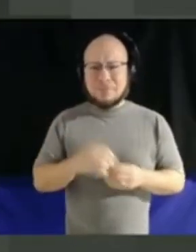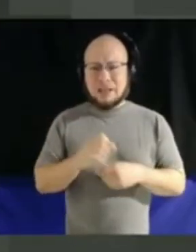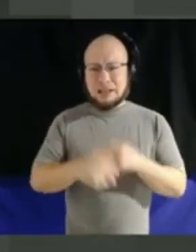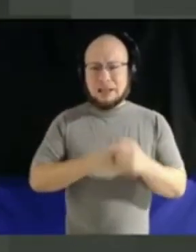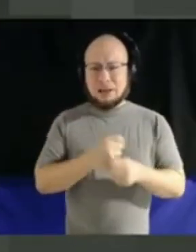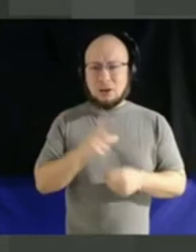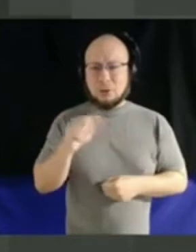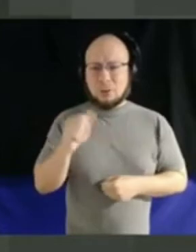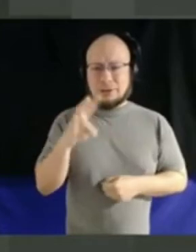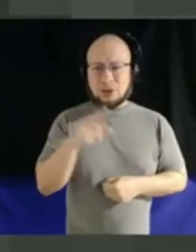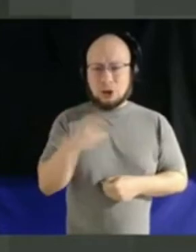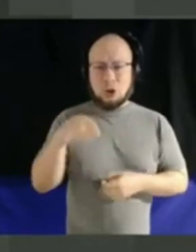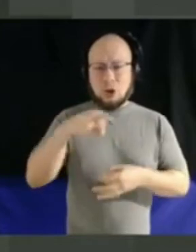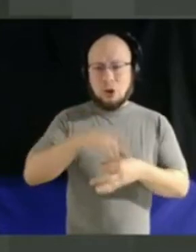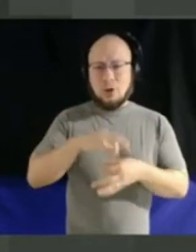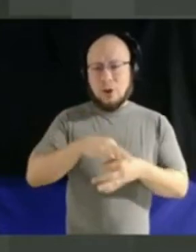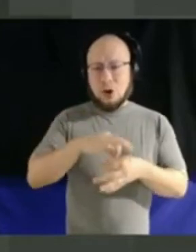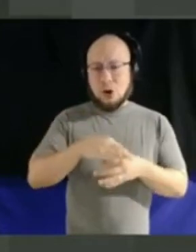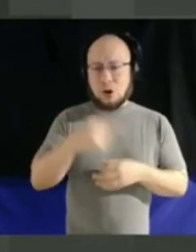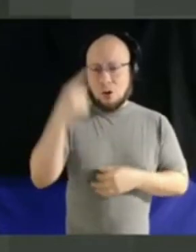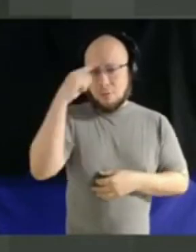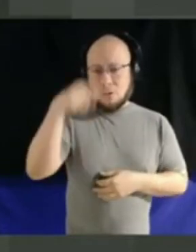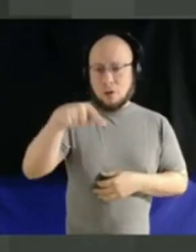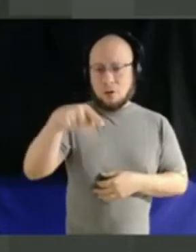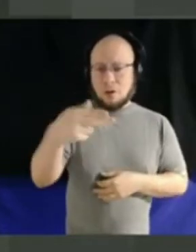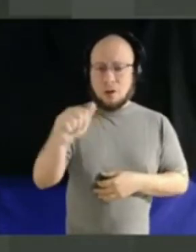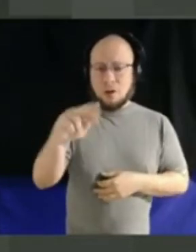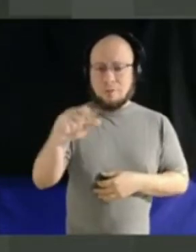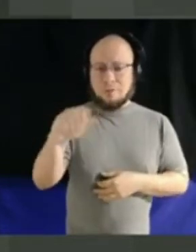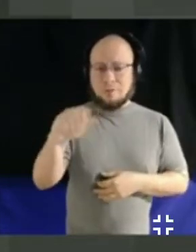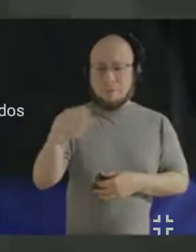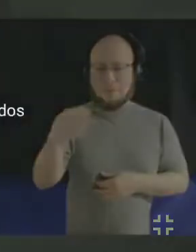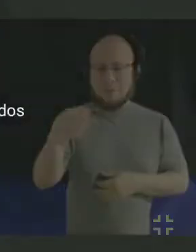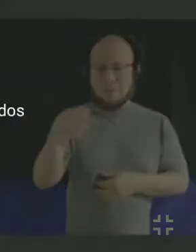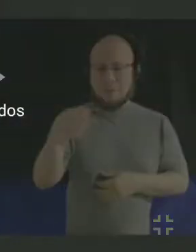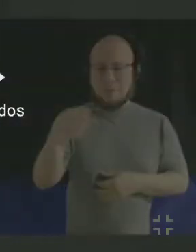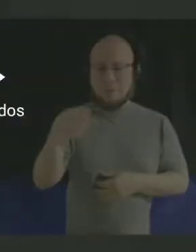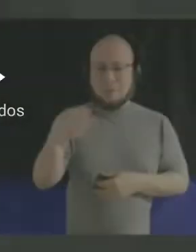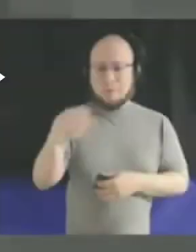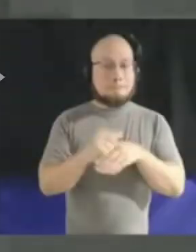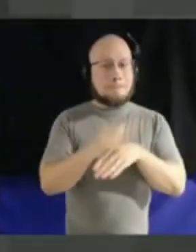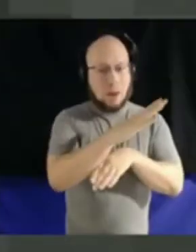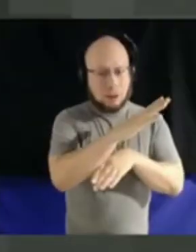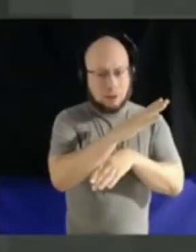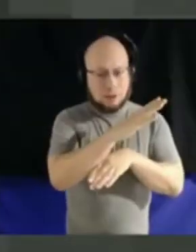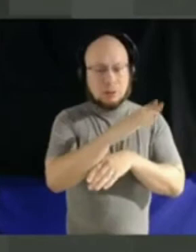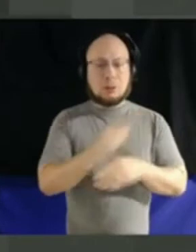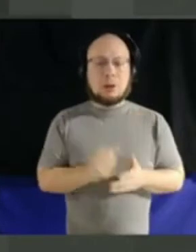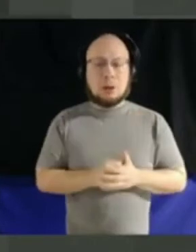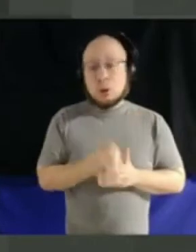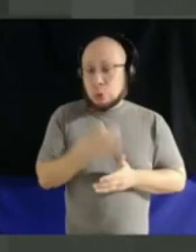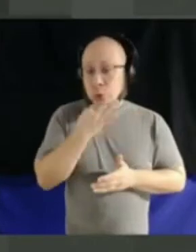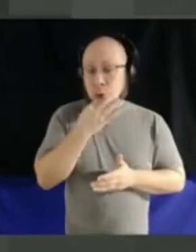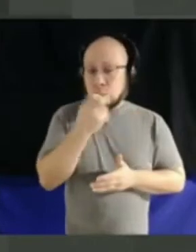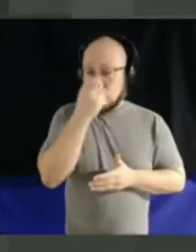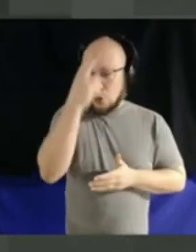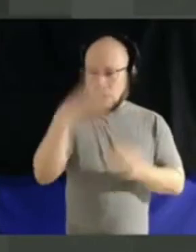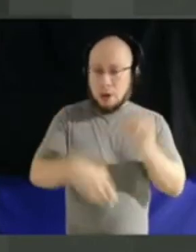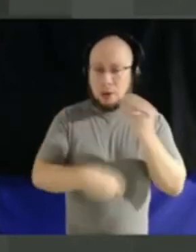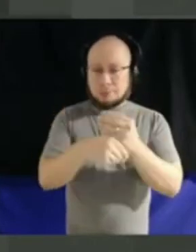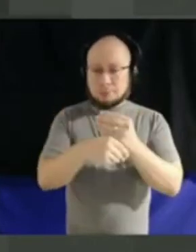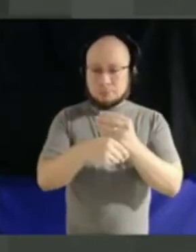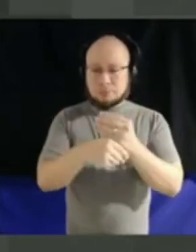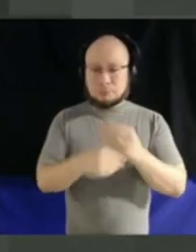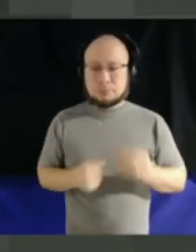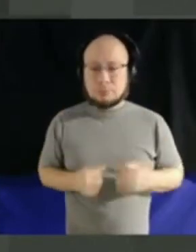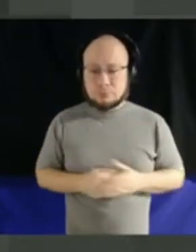for the terror that is the Phantom, and I personally have not forgiven. Friends, the goats, what will you,